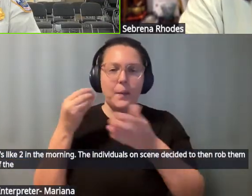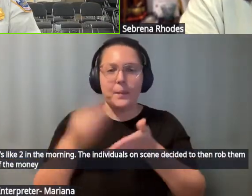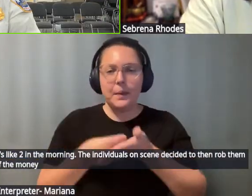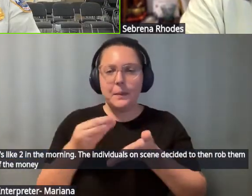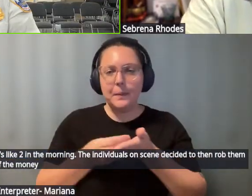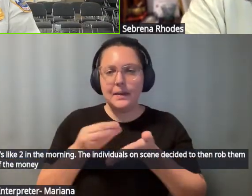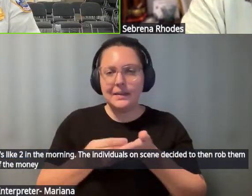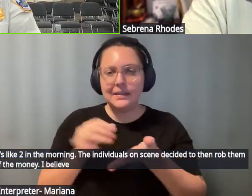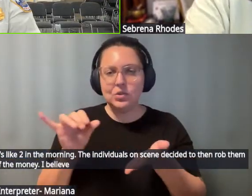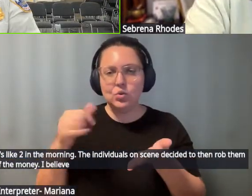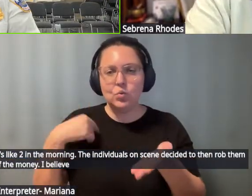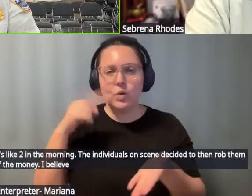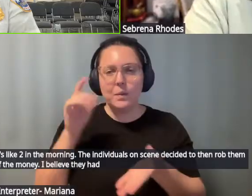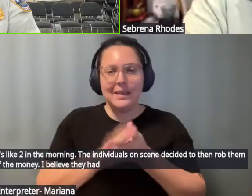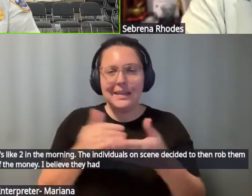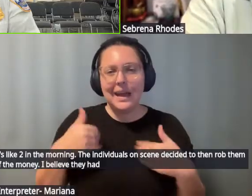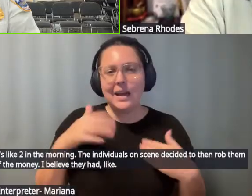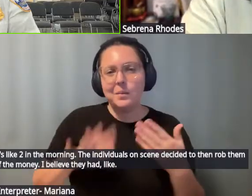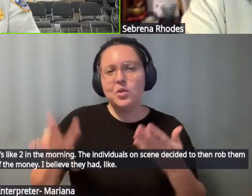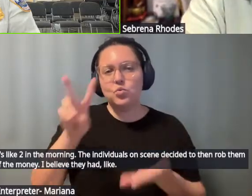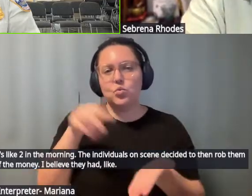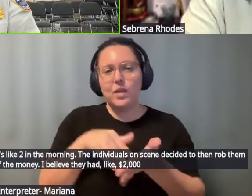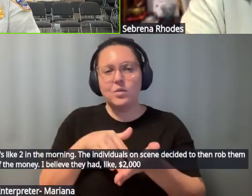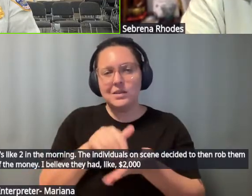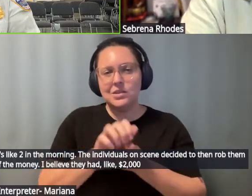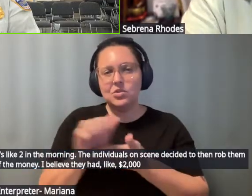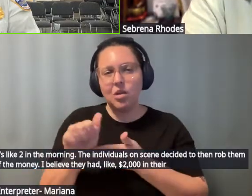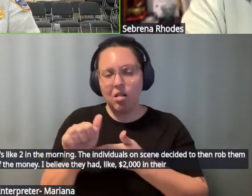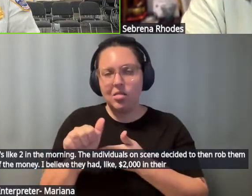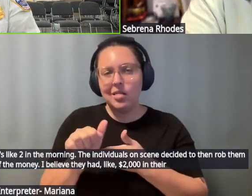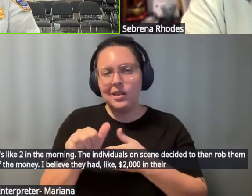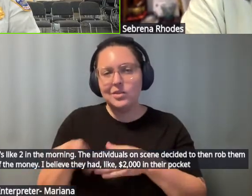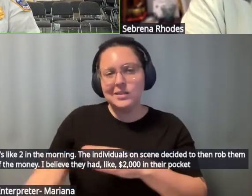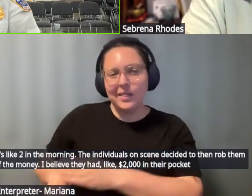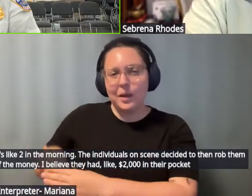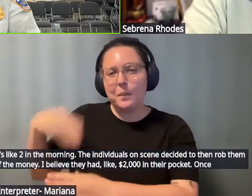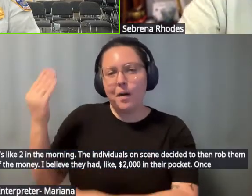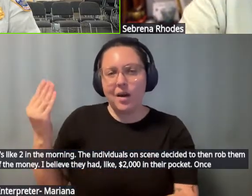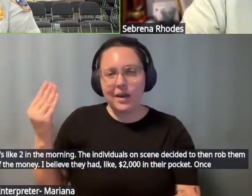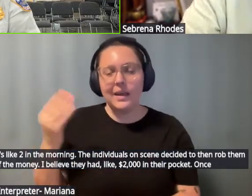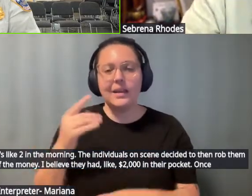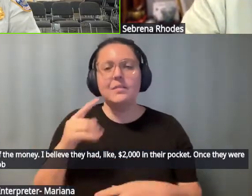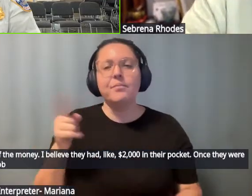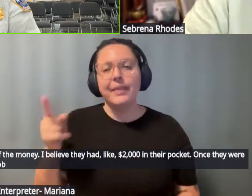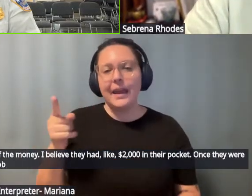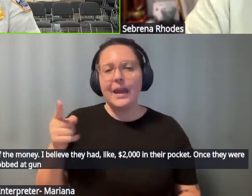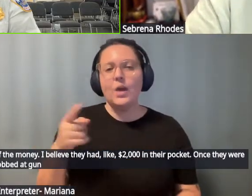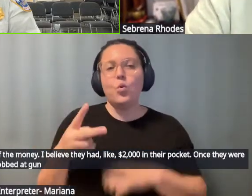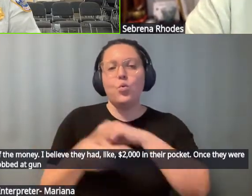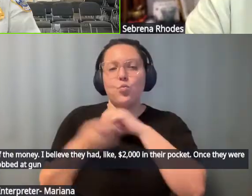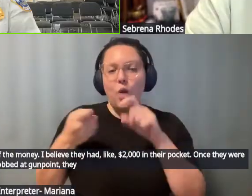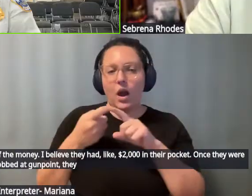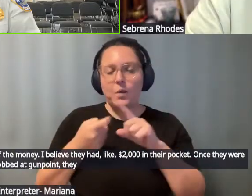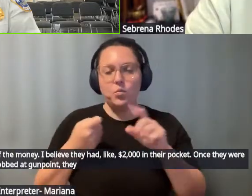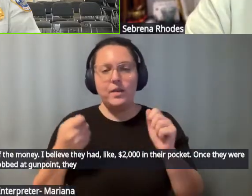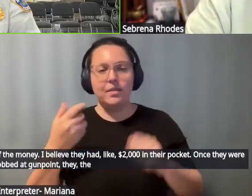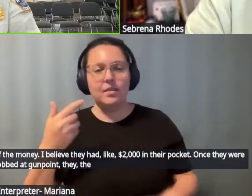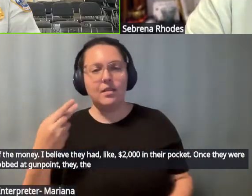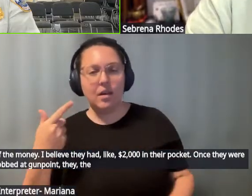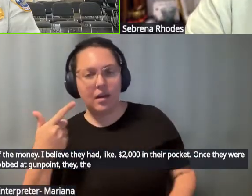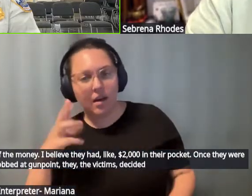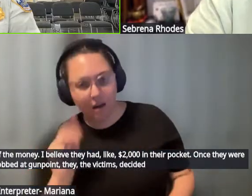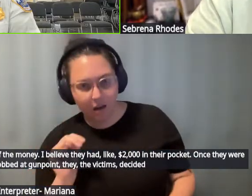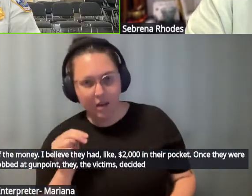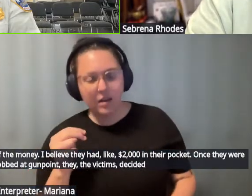believe they had like $2,000 in their pocket. Once they were robbed at gunpoint, the victims decided